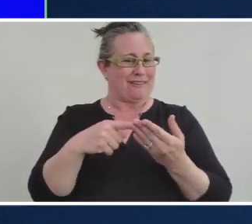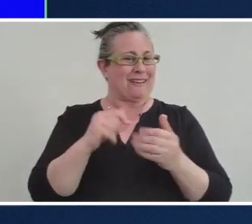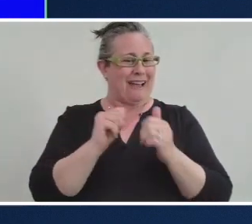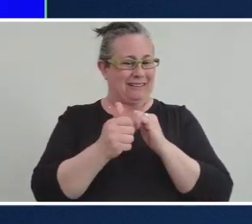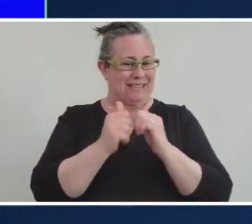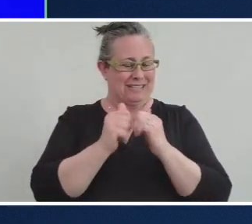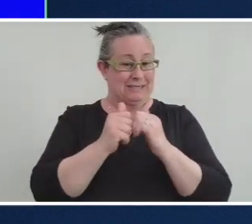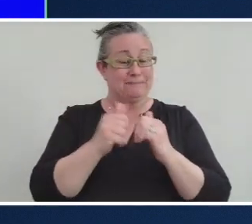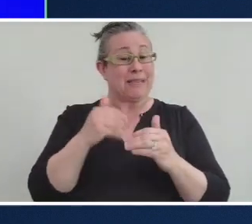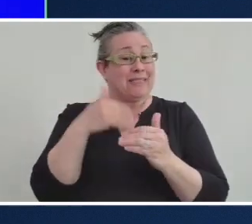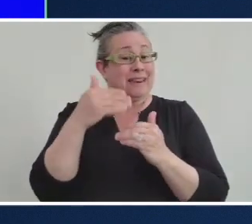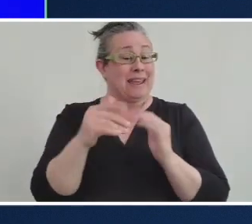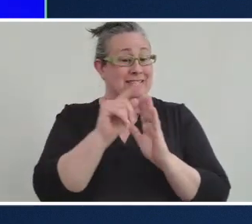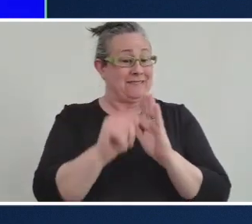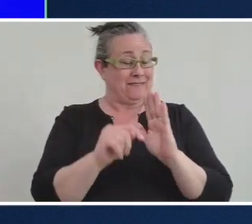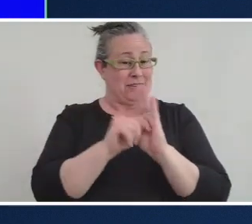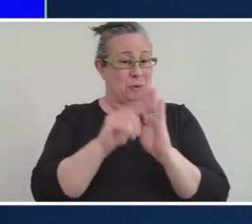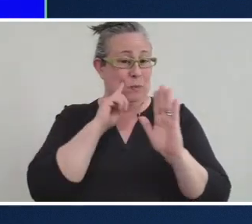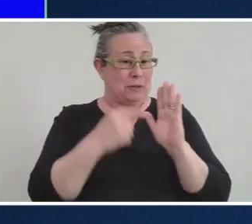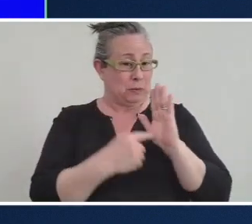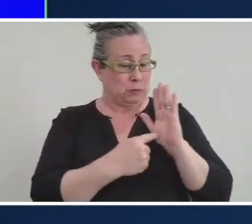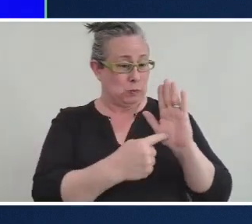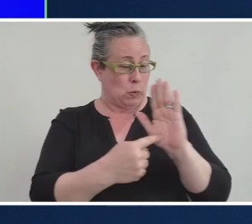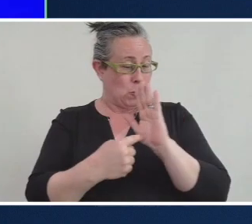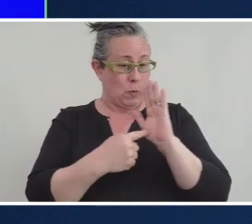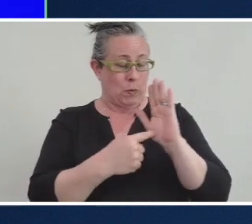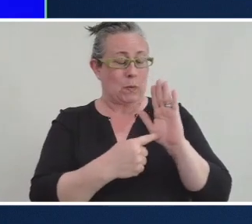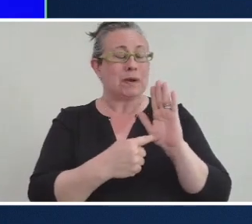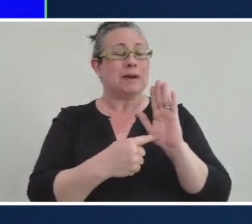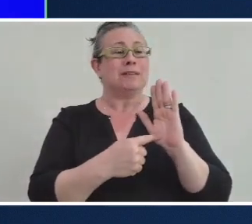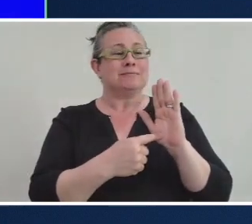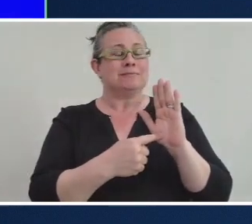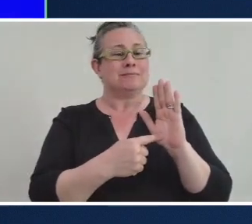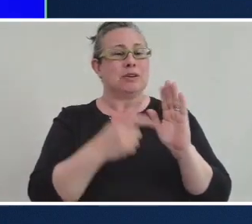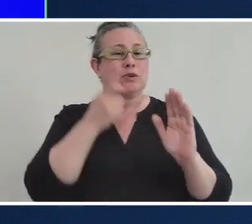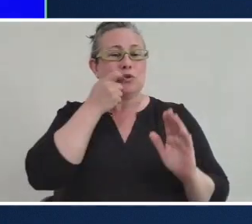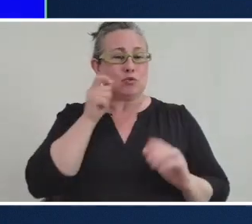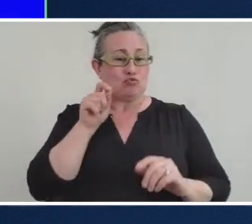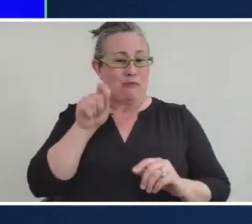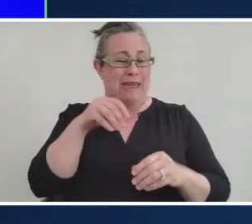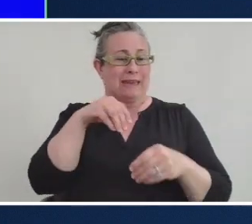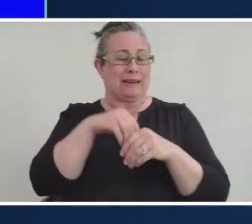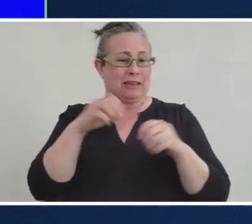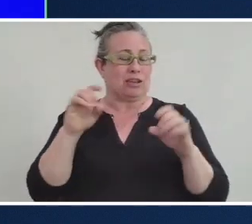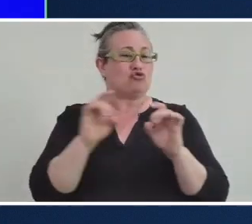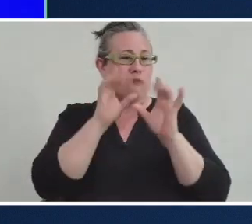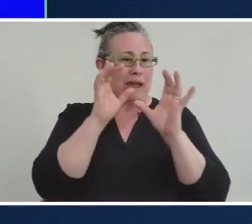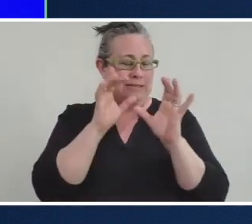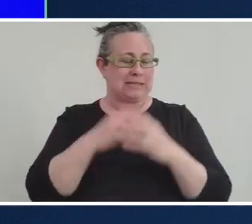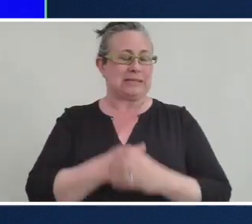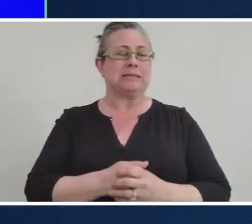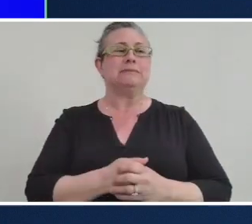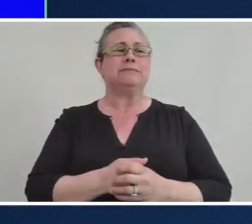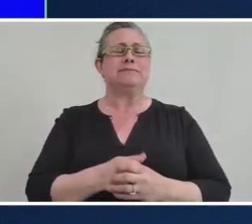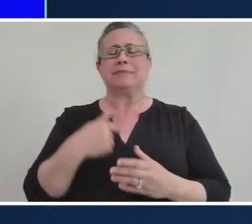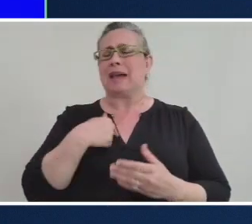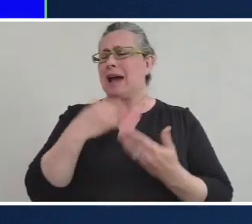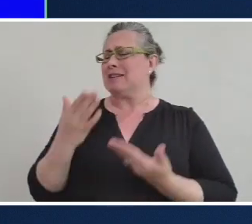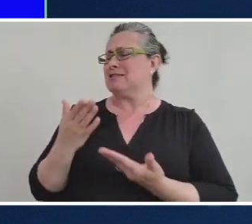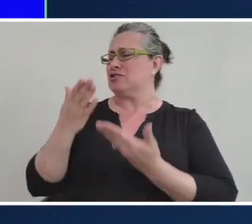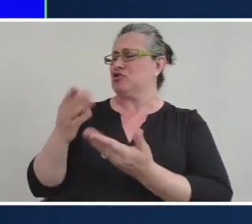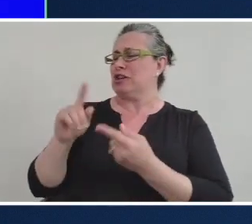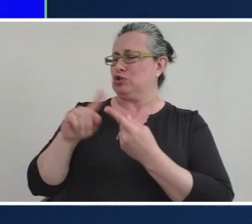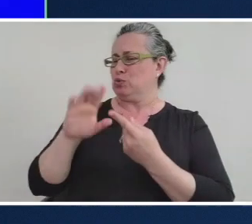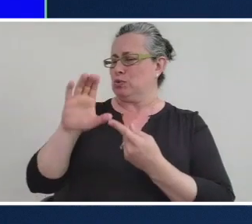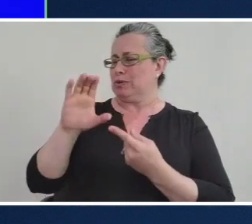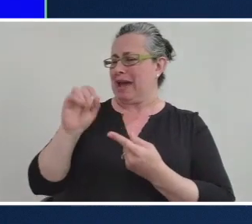we're going to show is Ukraine in crisis. And I suggested to Catherine